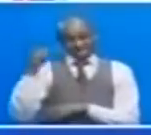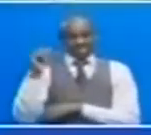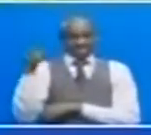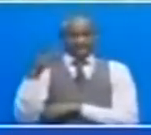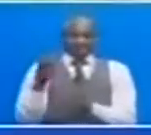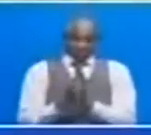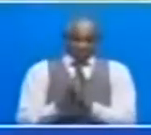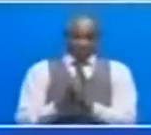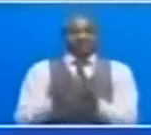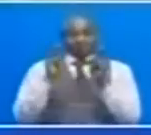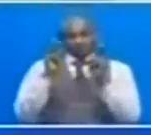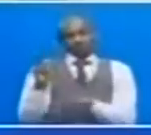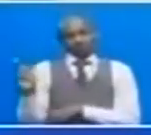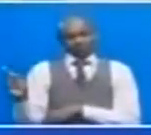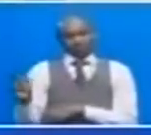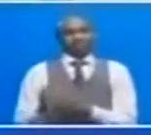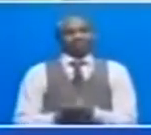RFC.